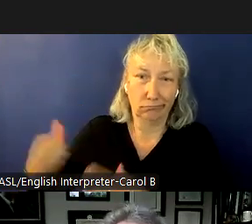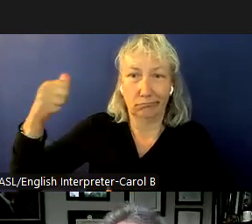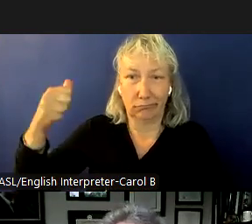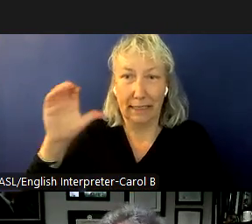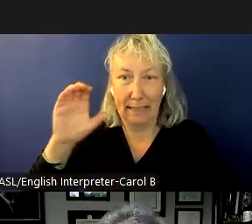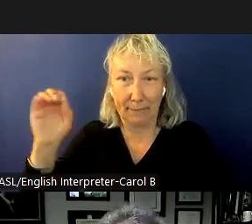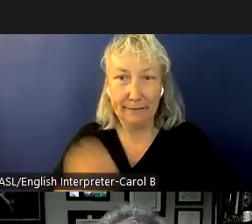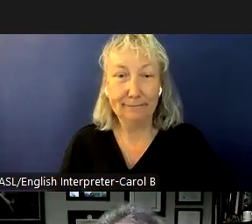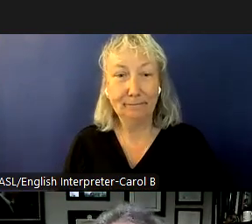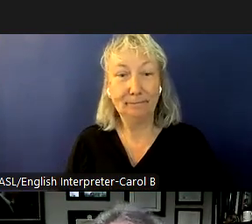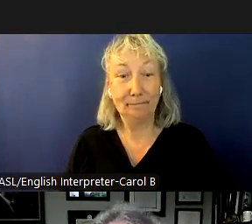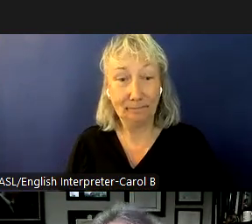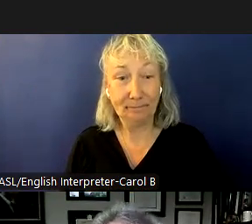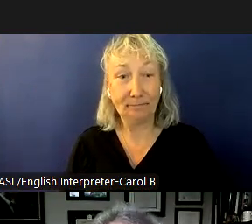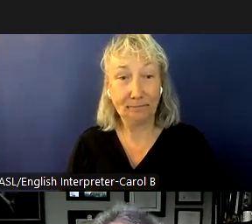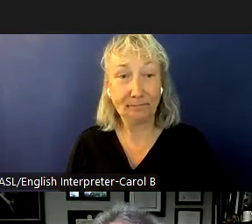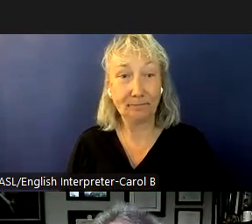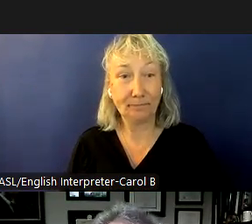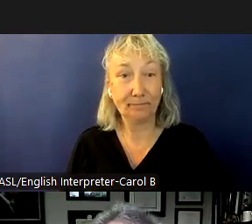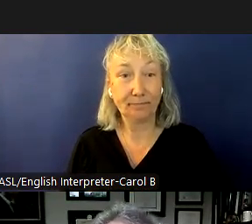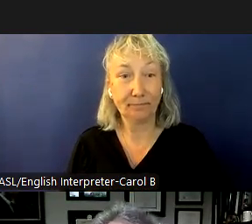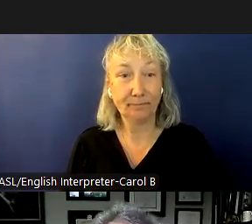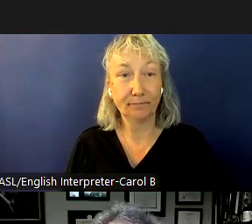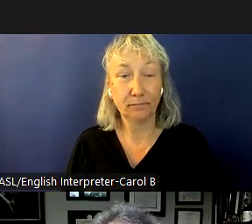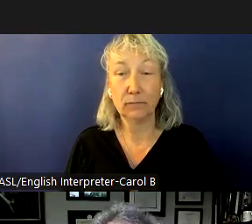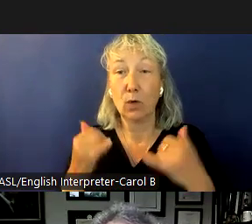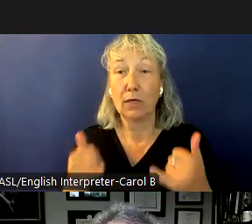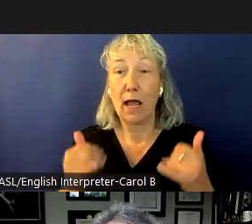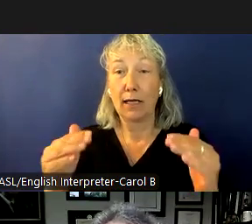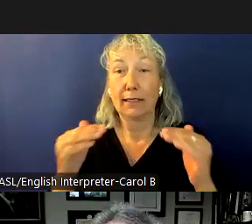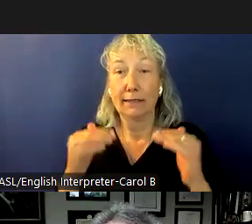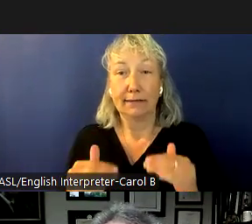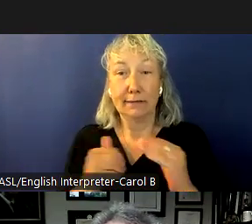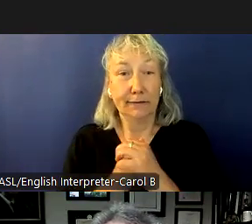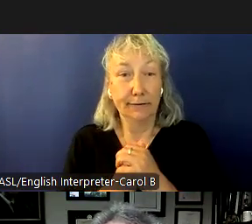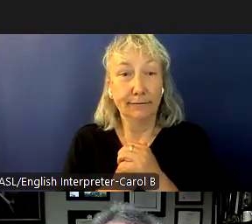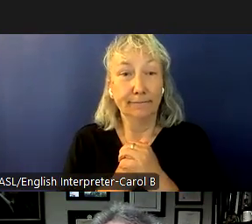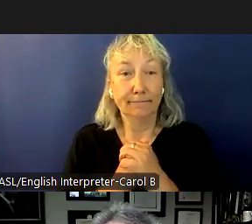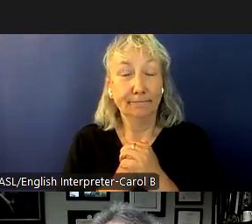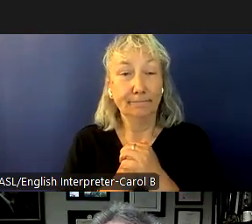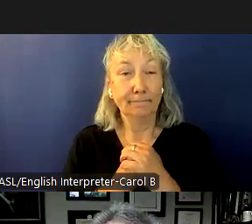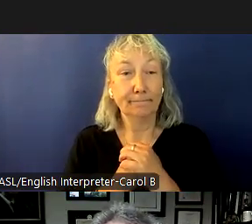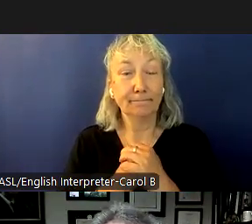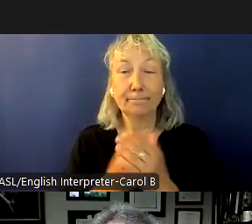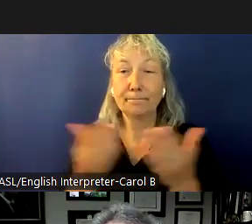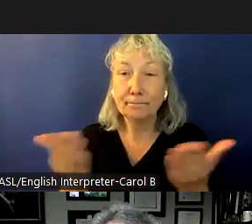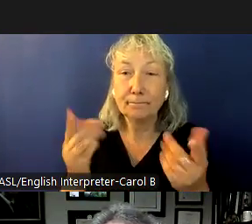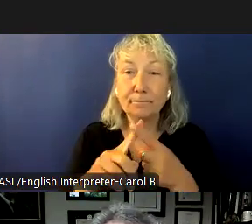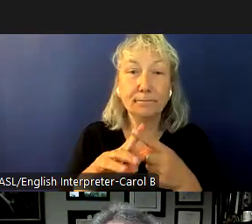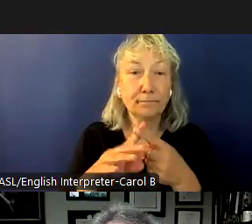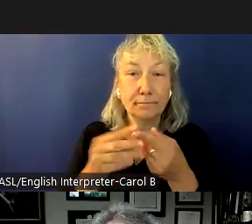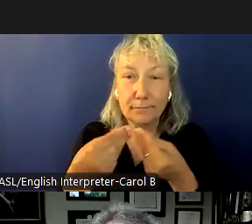All right. So then next up is we wanted to give some of our partners